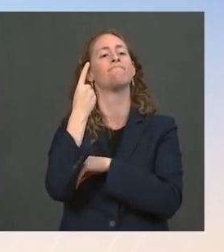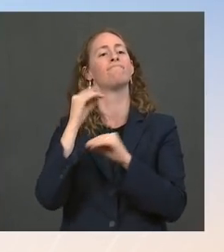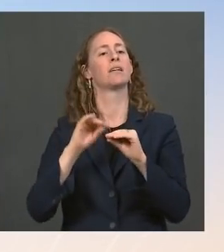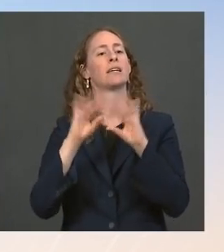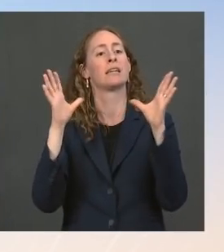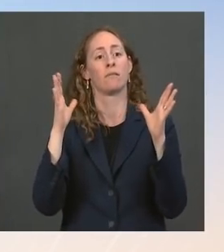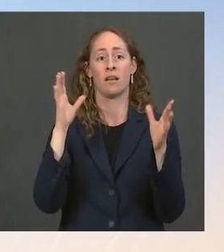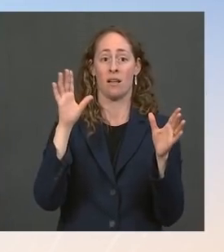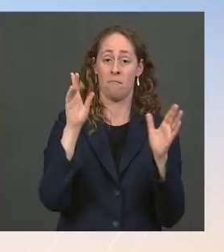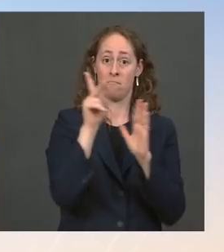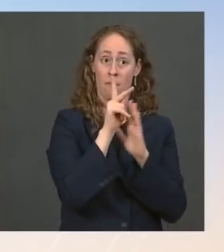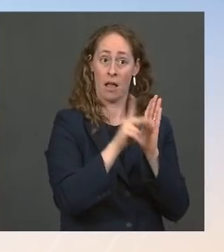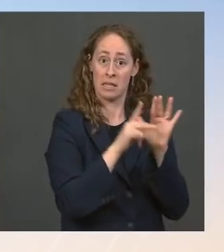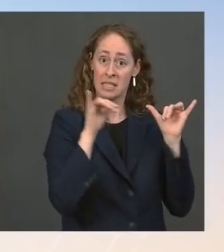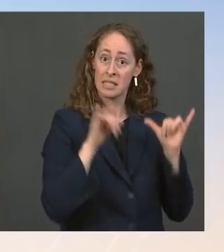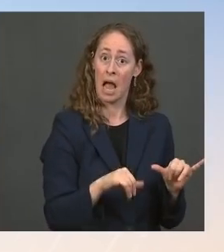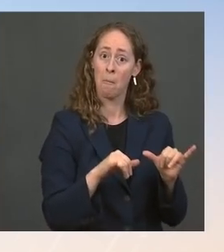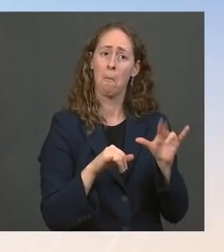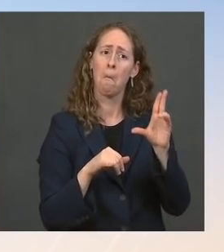is,